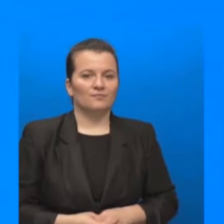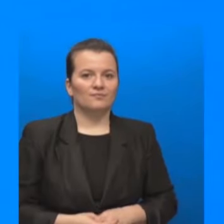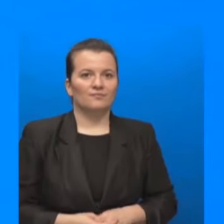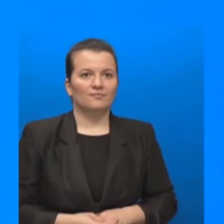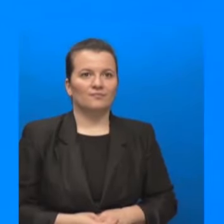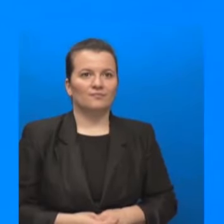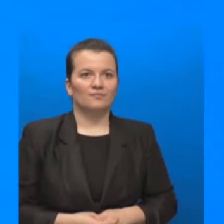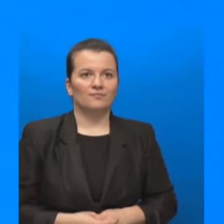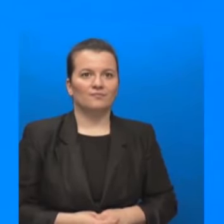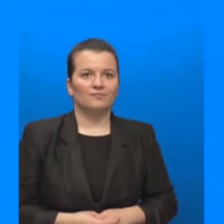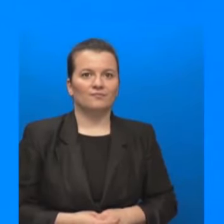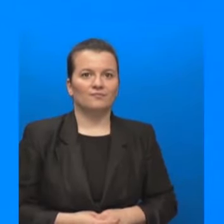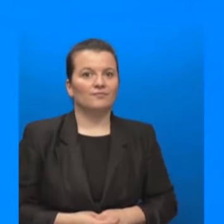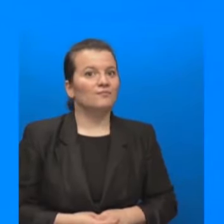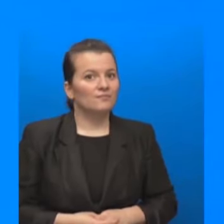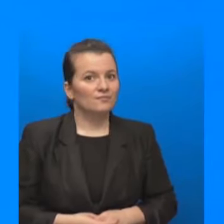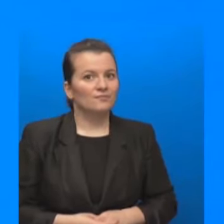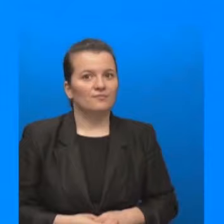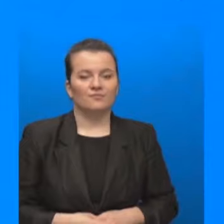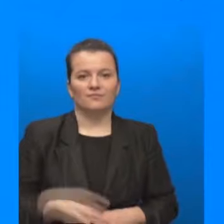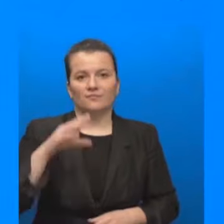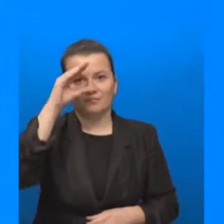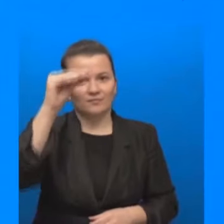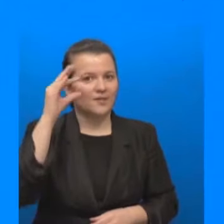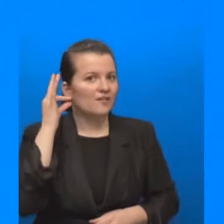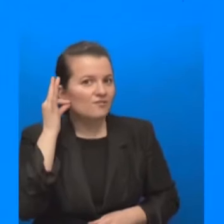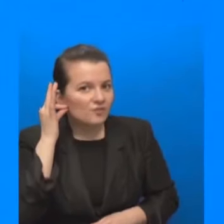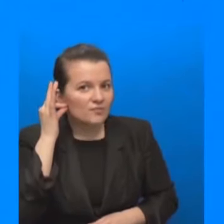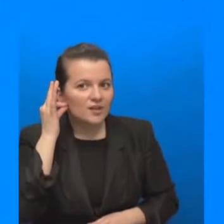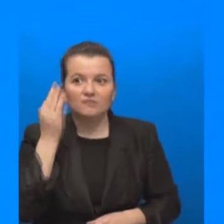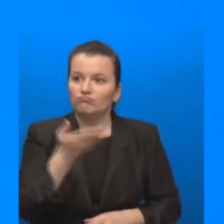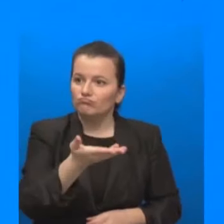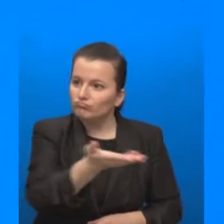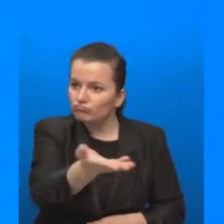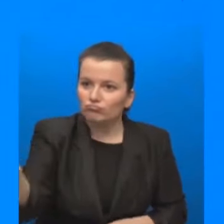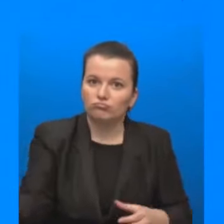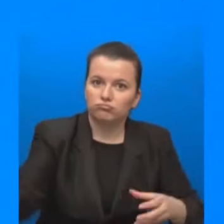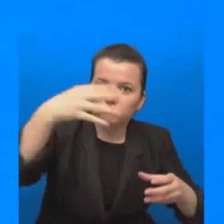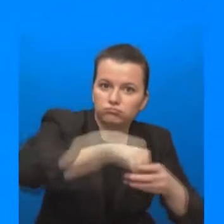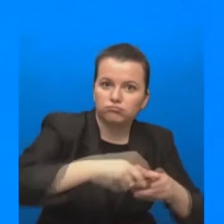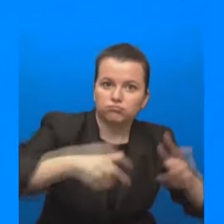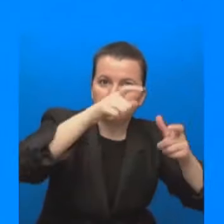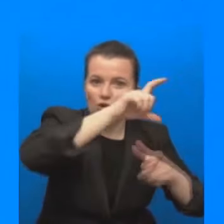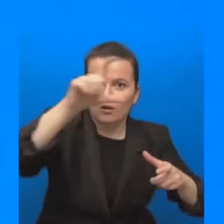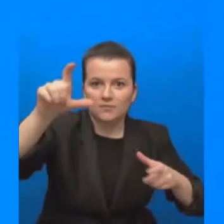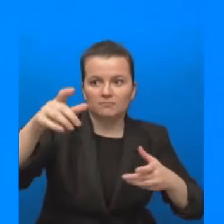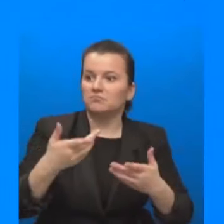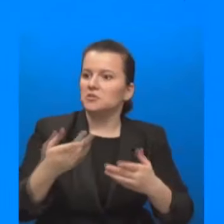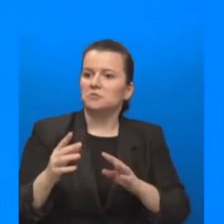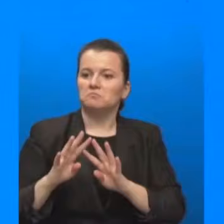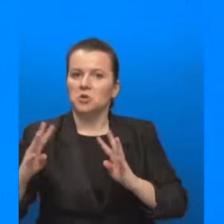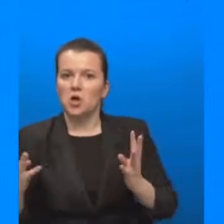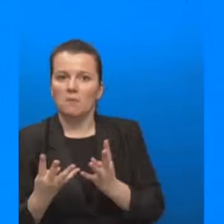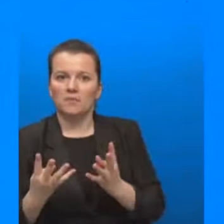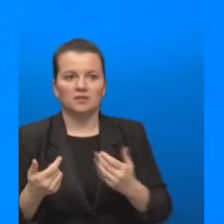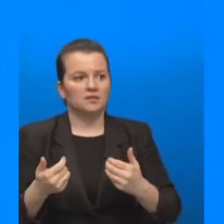Ladies and gentlemen, dear shareholders, in my capacity of the head of the Governance and Compensation Committee, it is for me to give you a